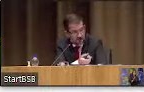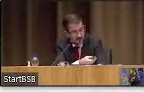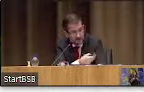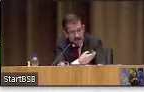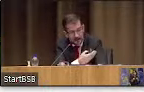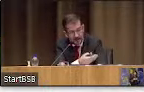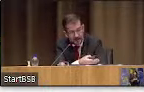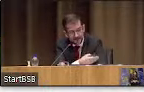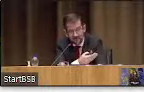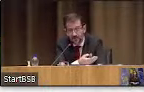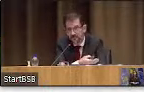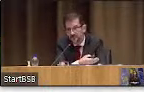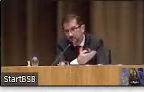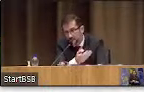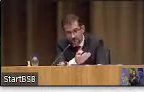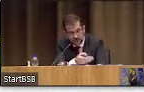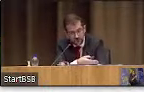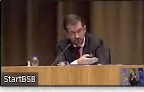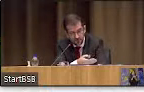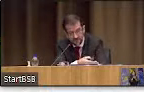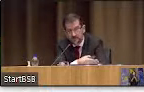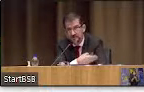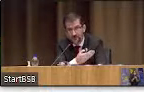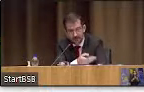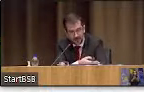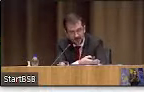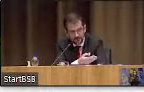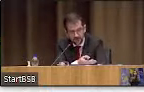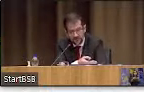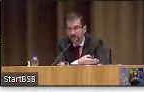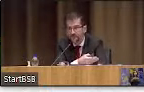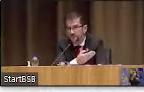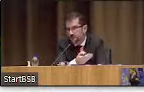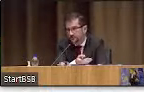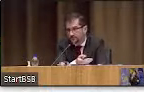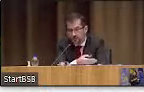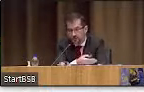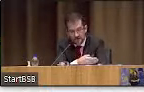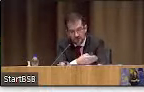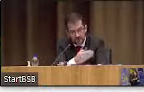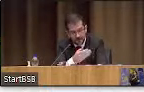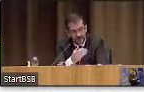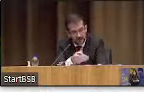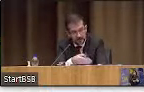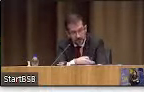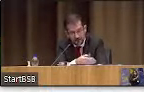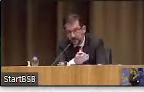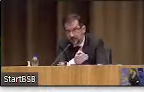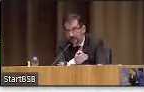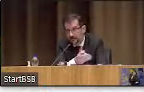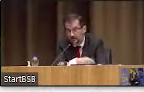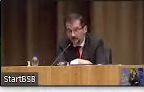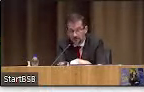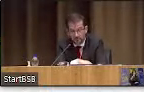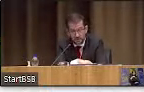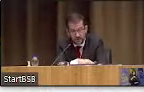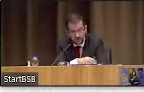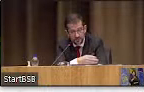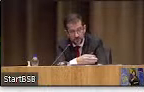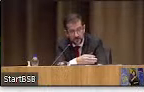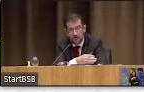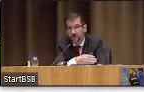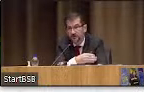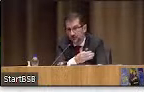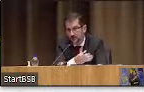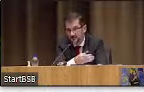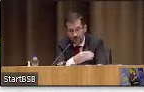way we say that this, for the consultations for hypertensives, for